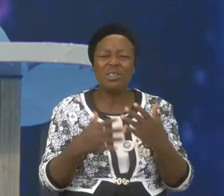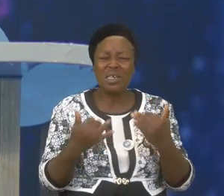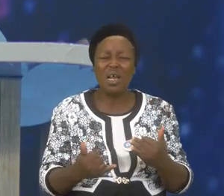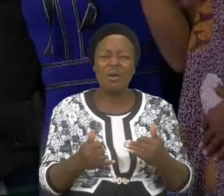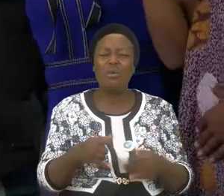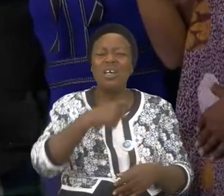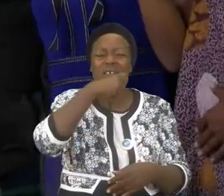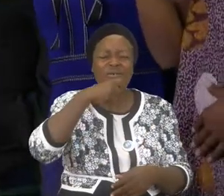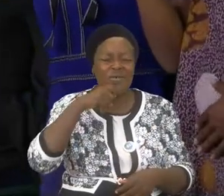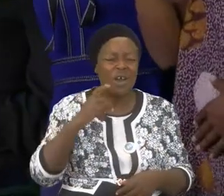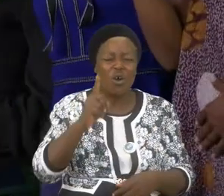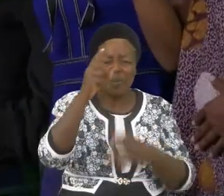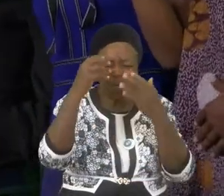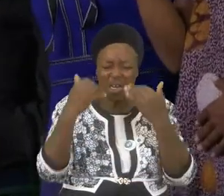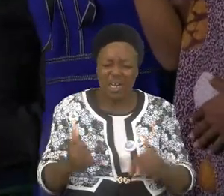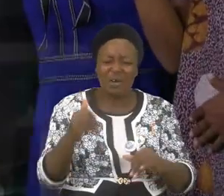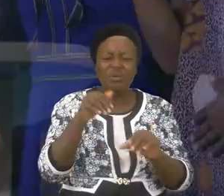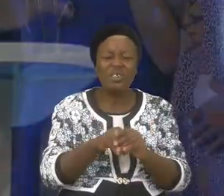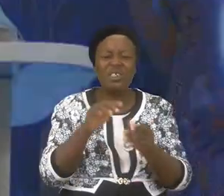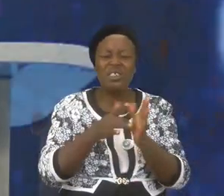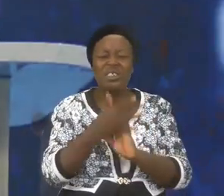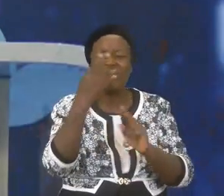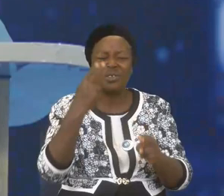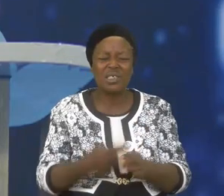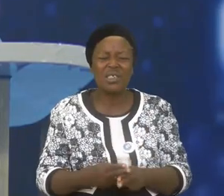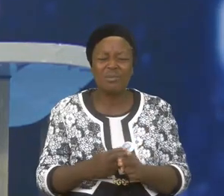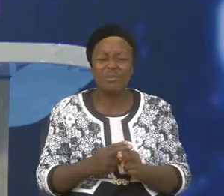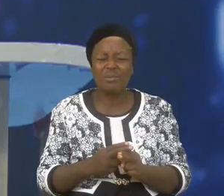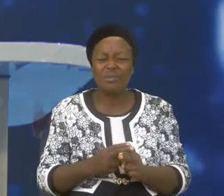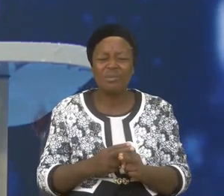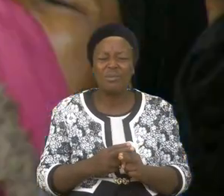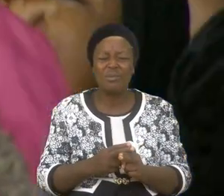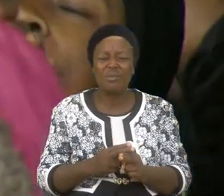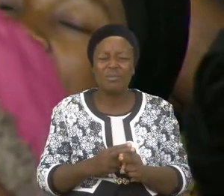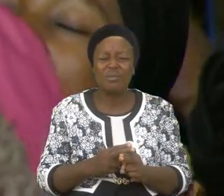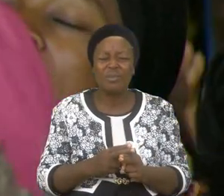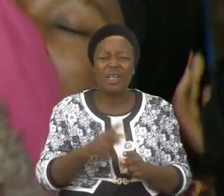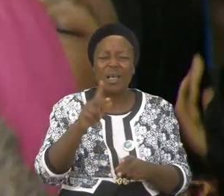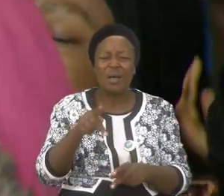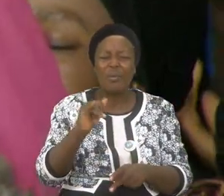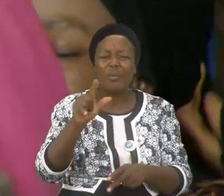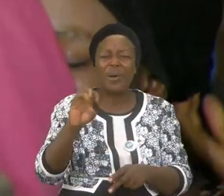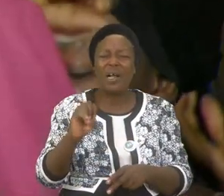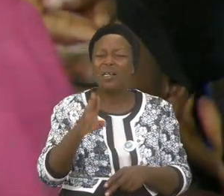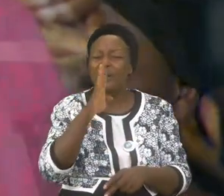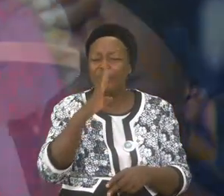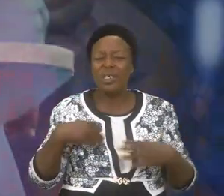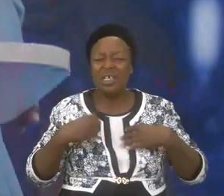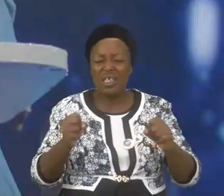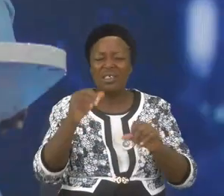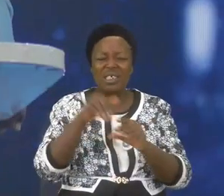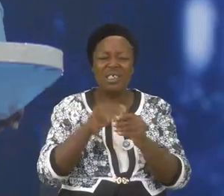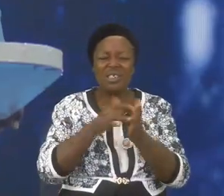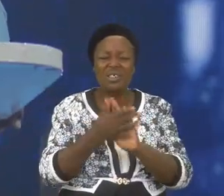name. Paul, be healed in Jesus' name. All that oppression in the